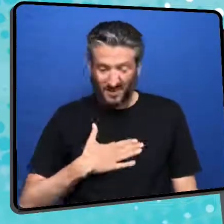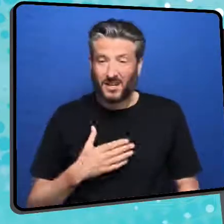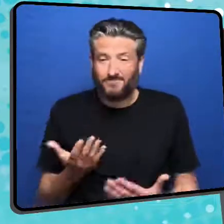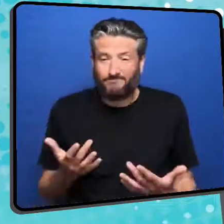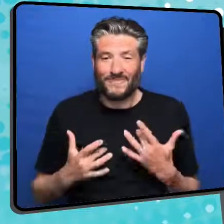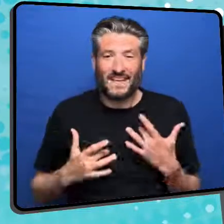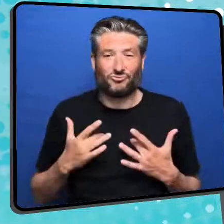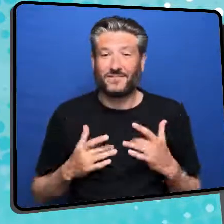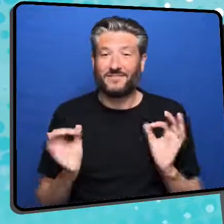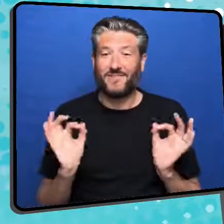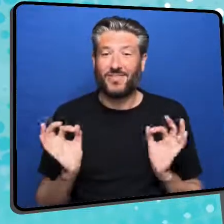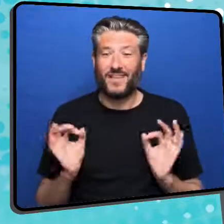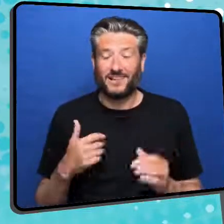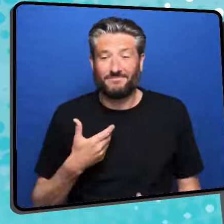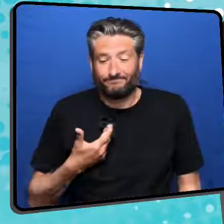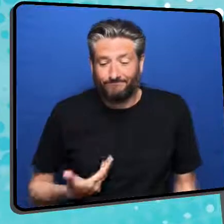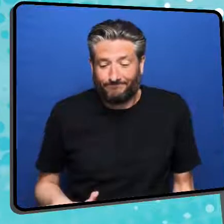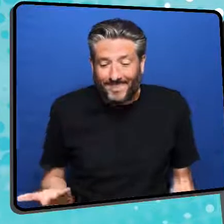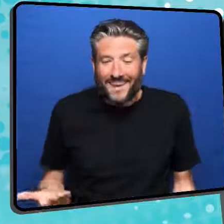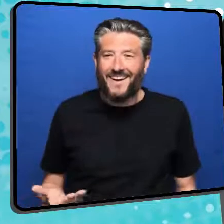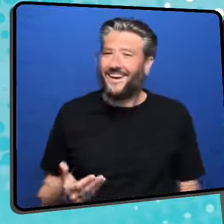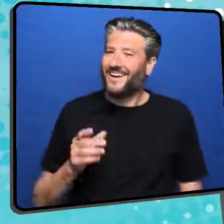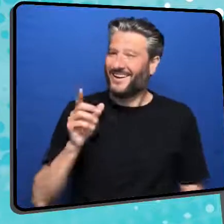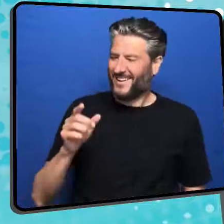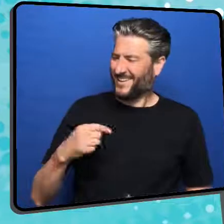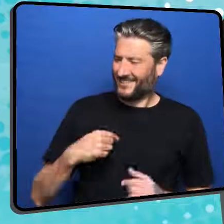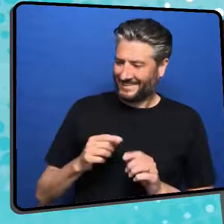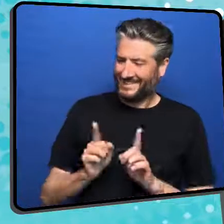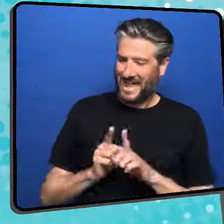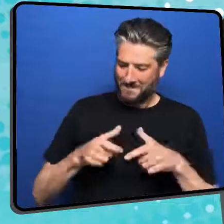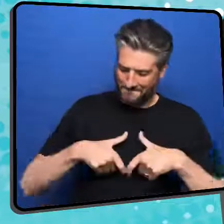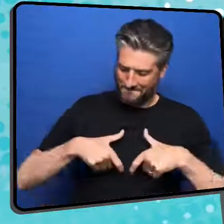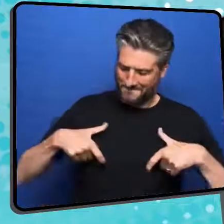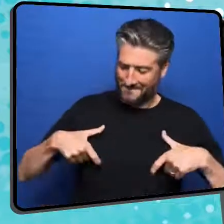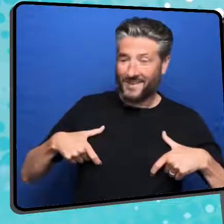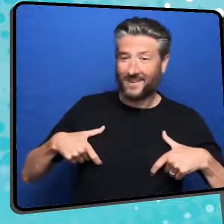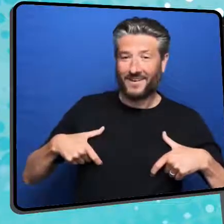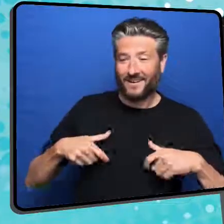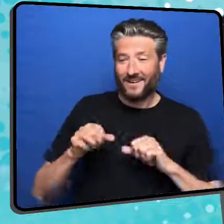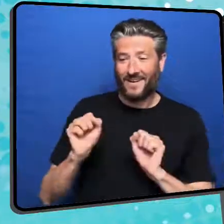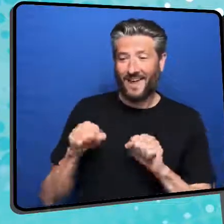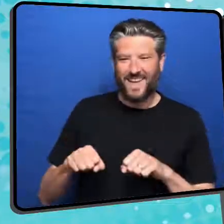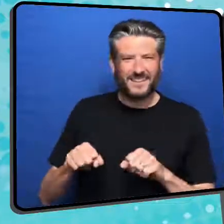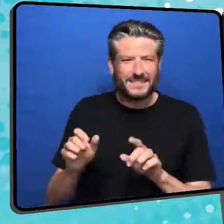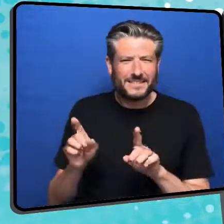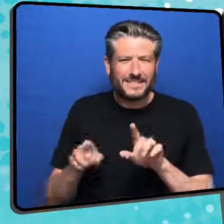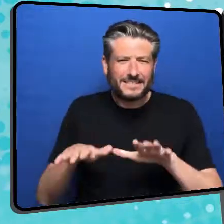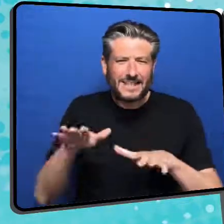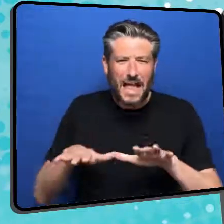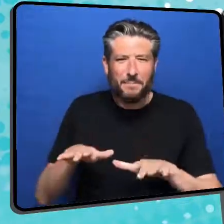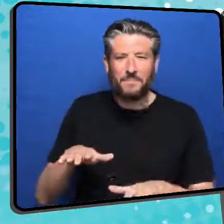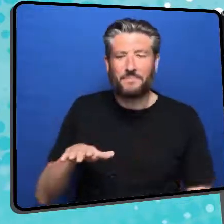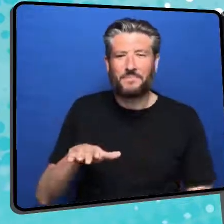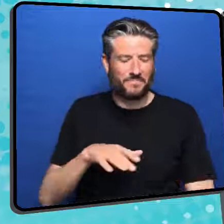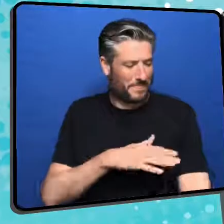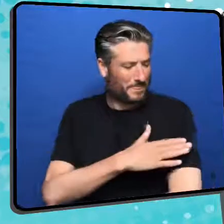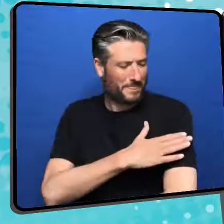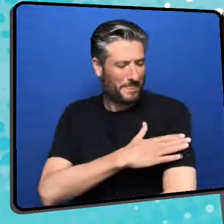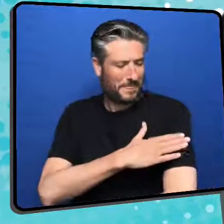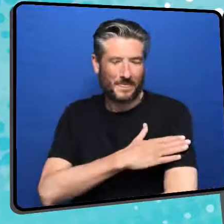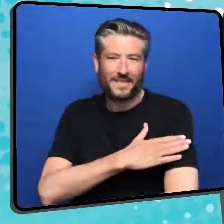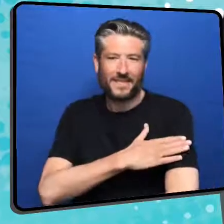the KCDC logo, and it actually has barbecue on it. Yeah, so I was going to say, is that a